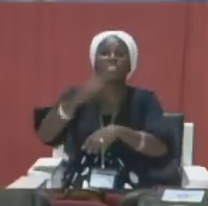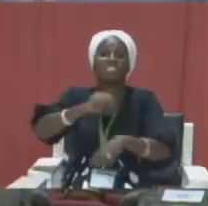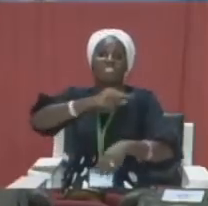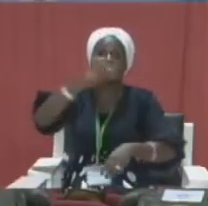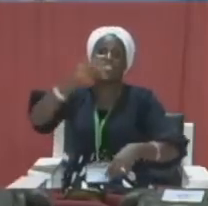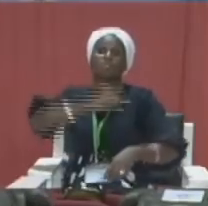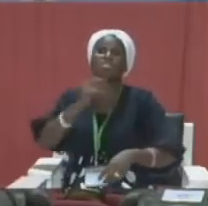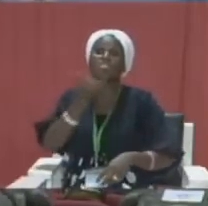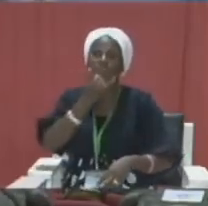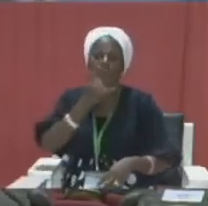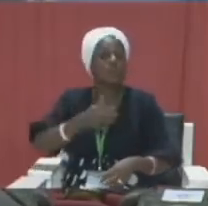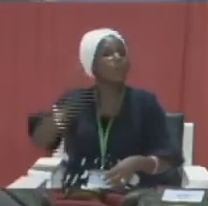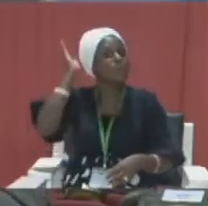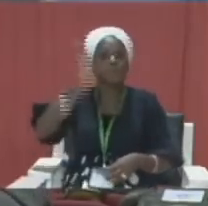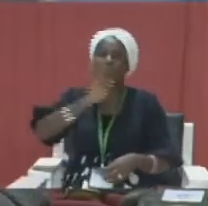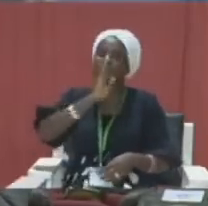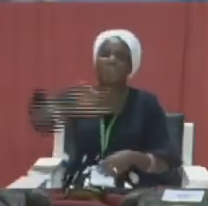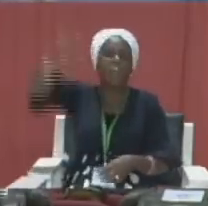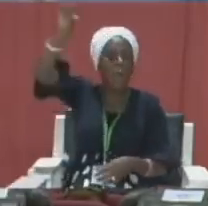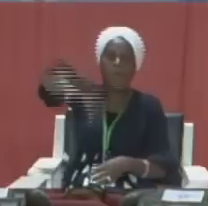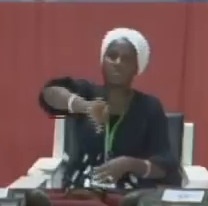condemned.